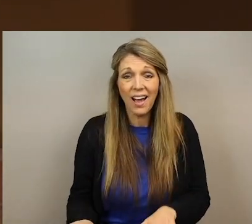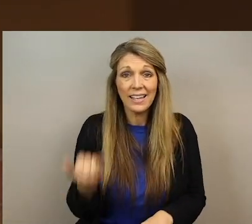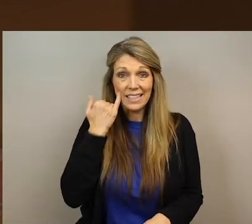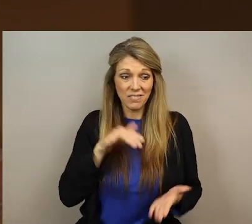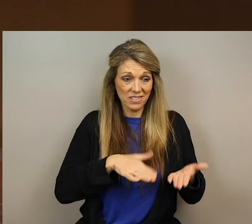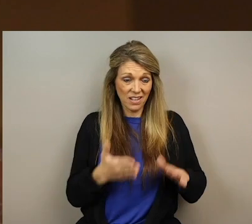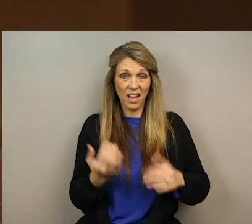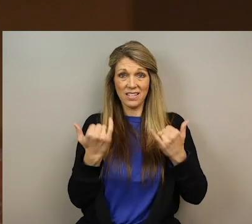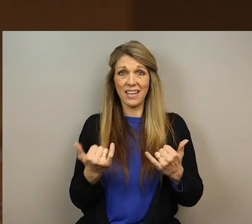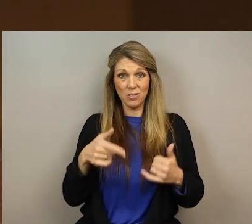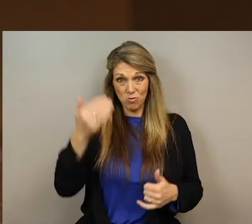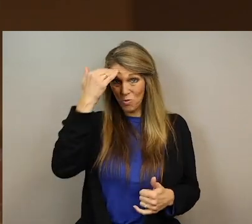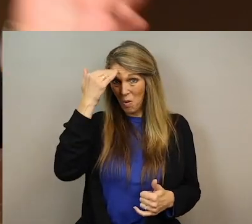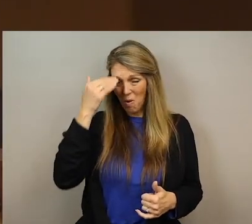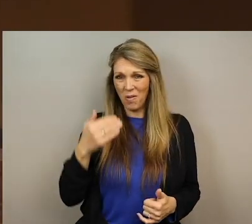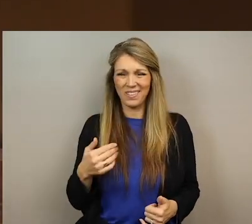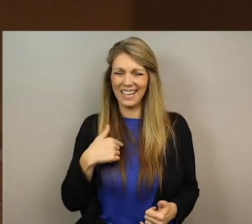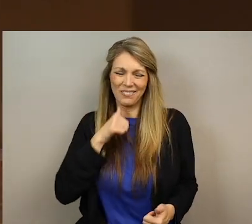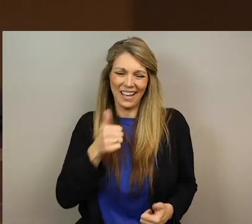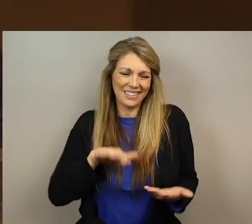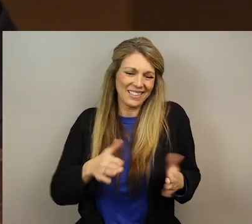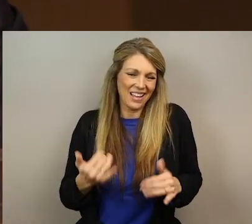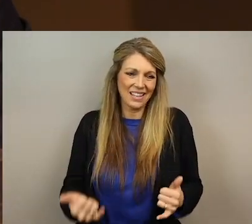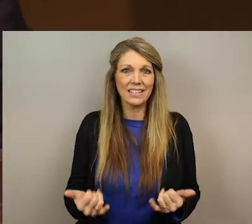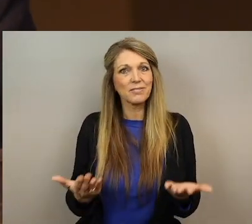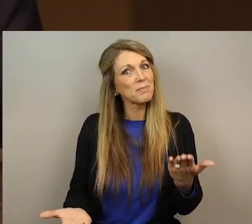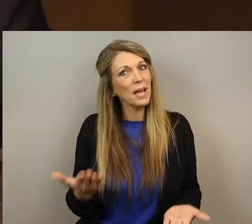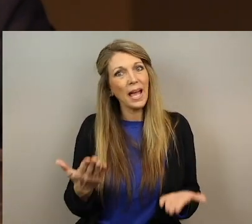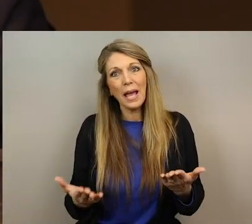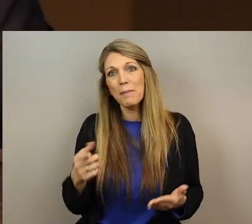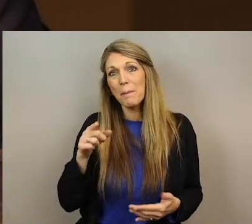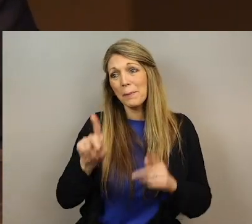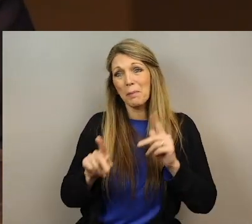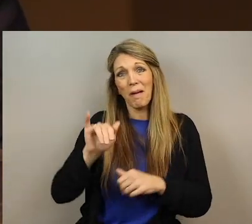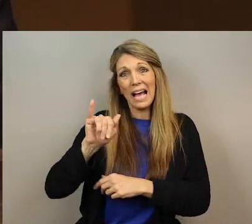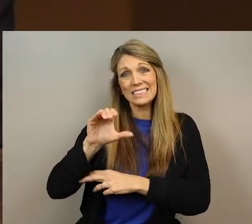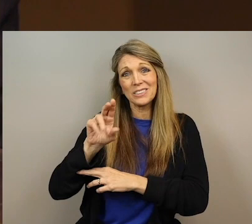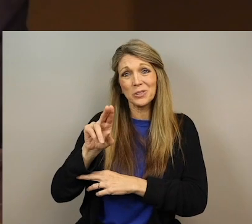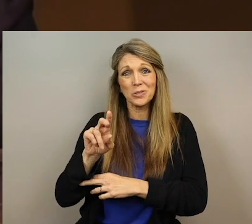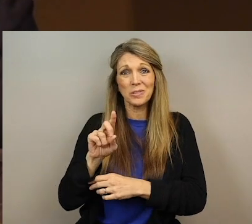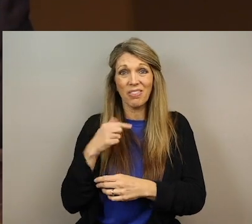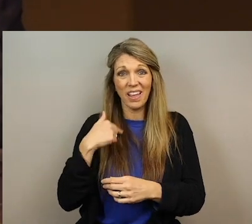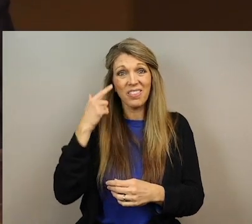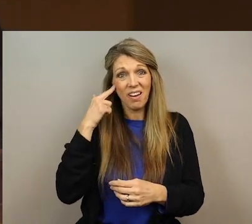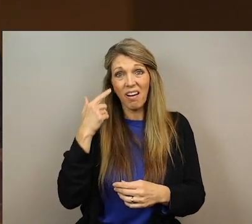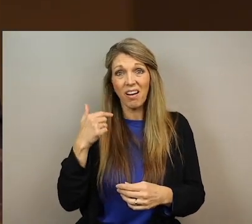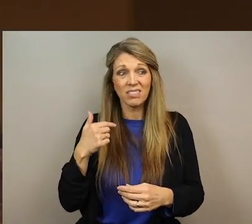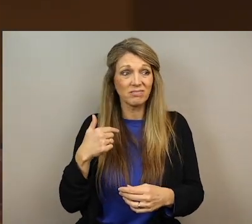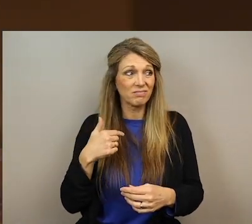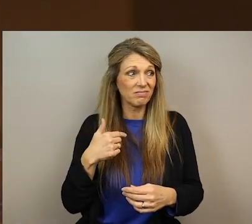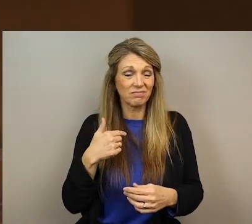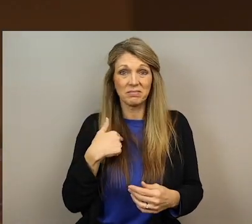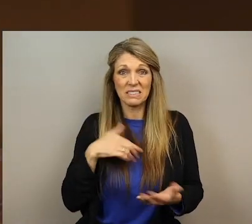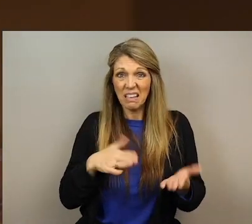today, do you know? You might be thinking, well, I'm not going to die today. Ask some people who are in the ICU right now if a week ago they thought they were going to die next